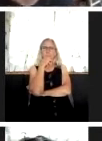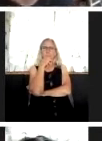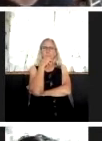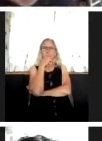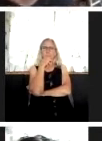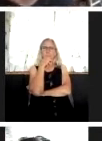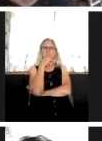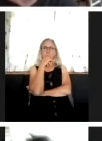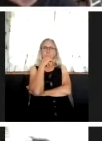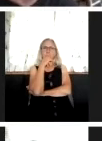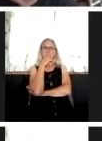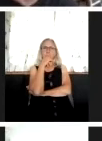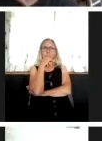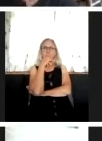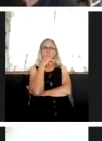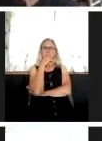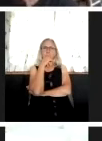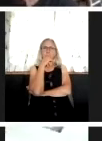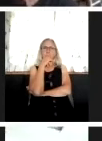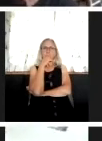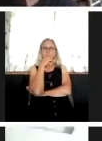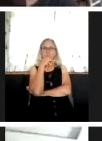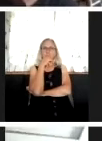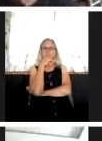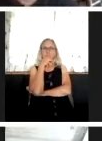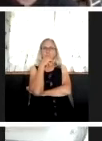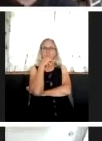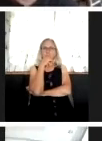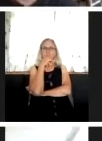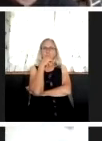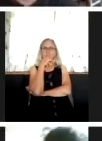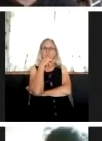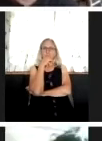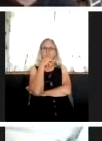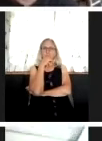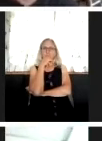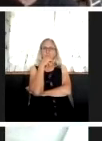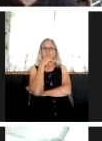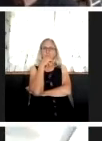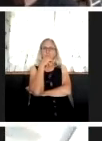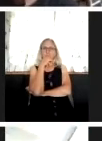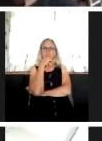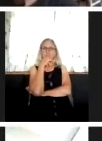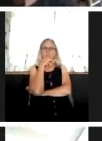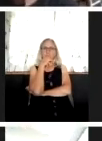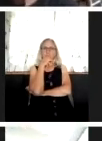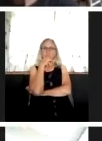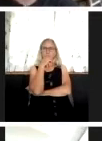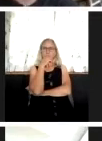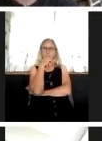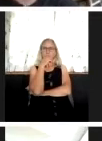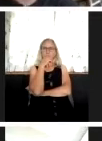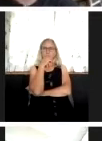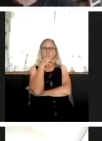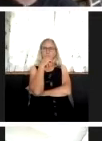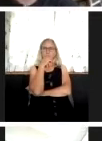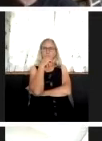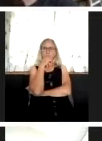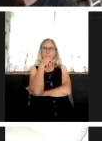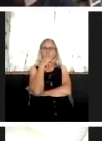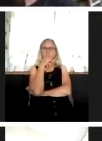significance. Everybody wants to feel significant on this planet Earth. Why people dare to do crazy things?